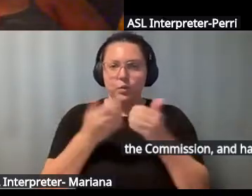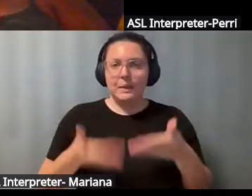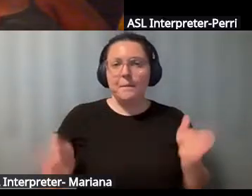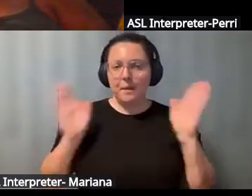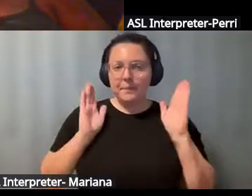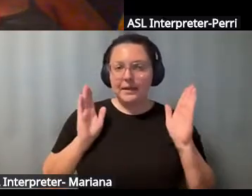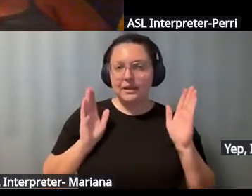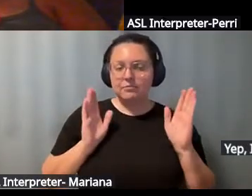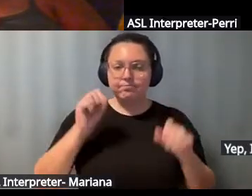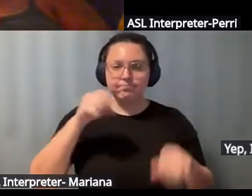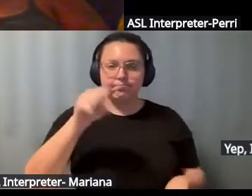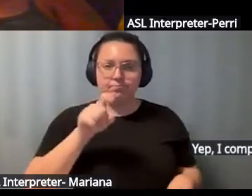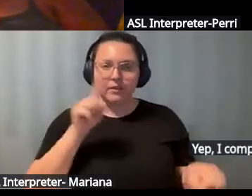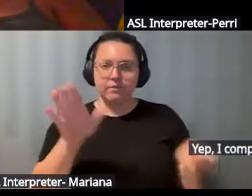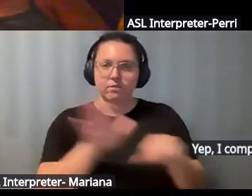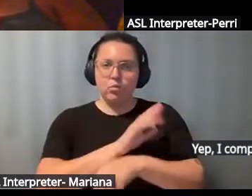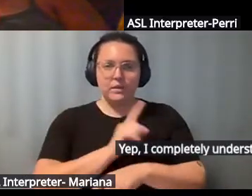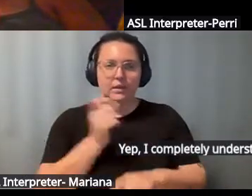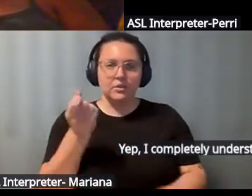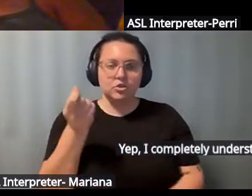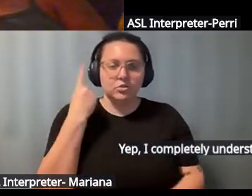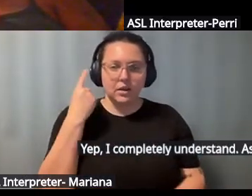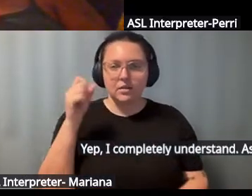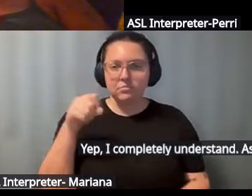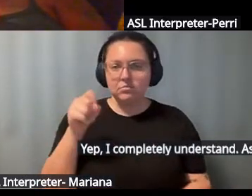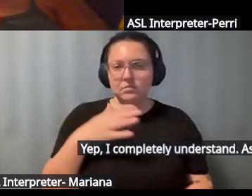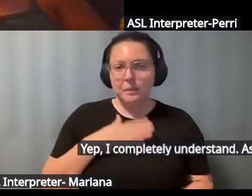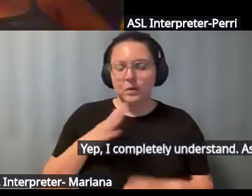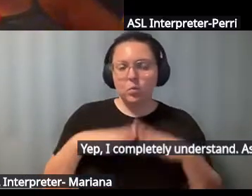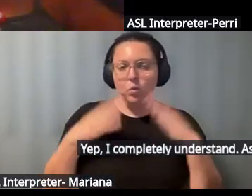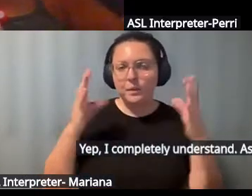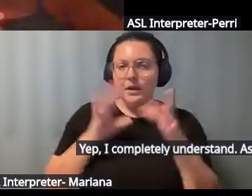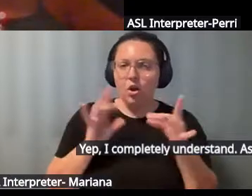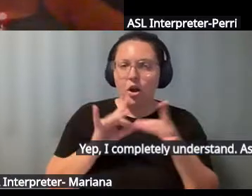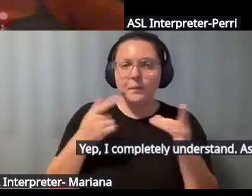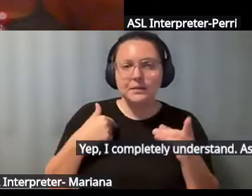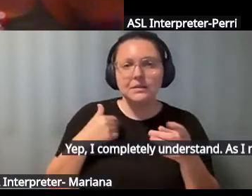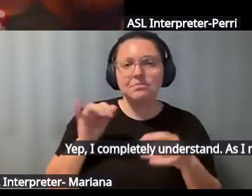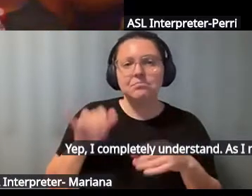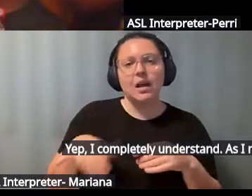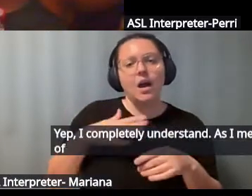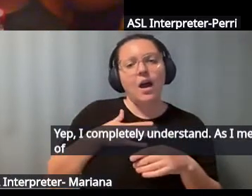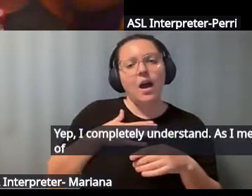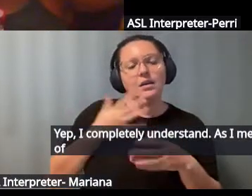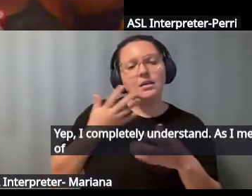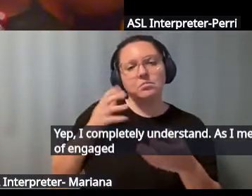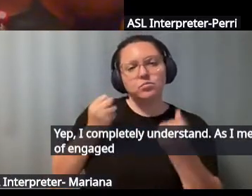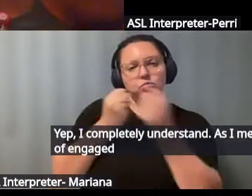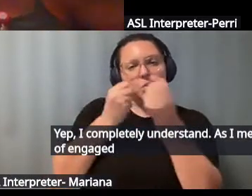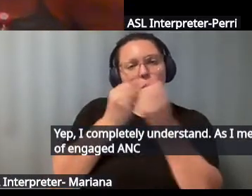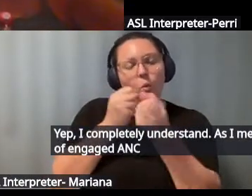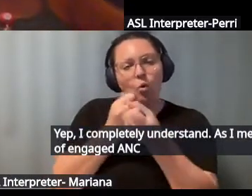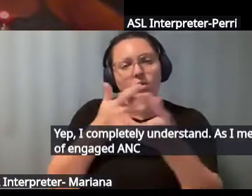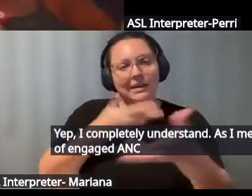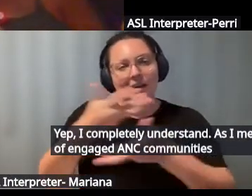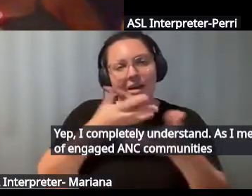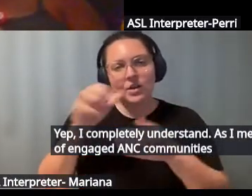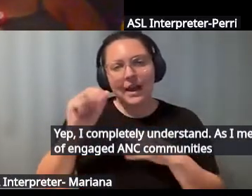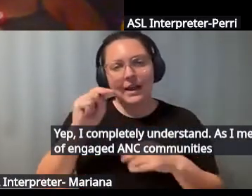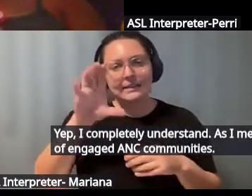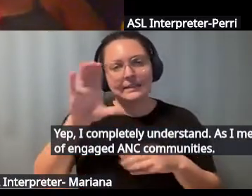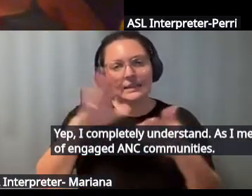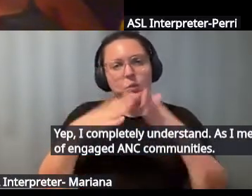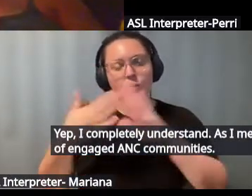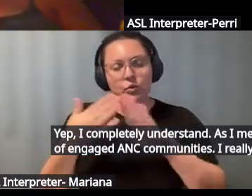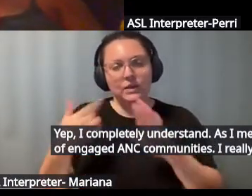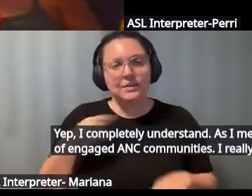completely understand. As I mentioned in my opening comments, I'm a fan of engaged ANC communities. I really